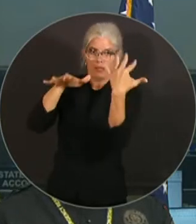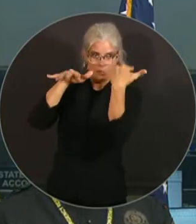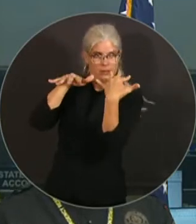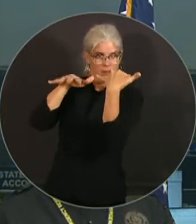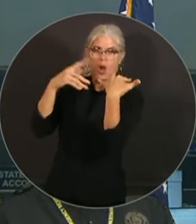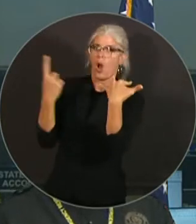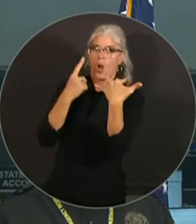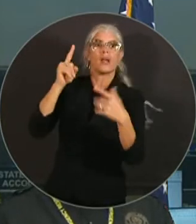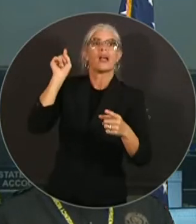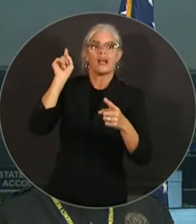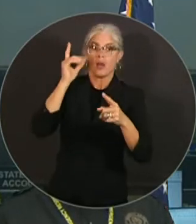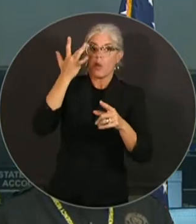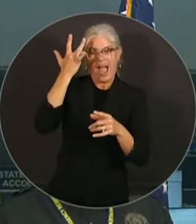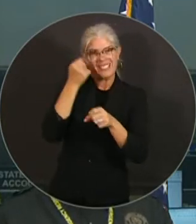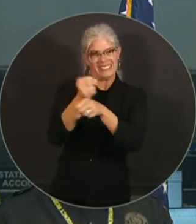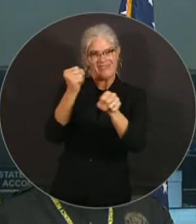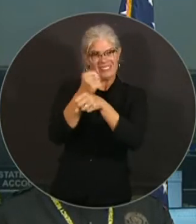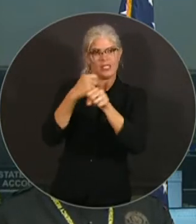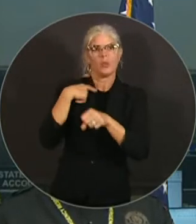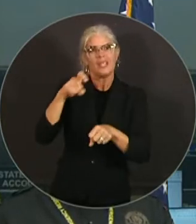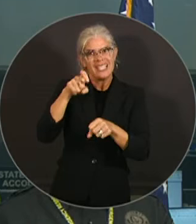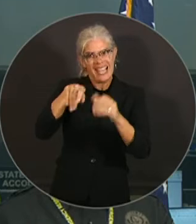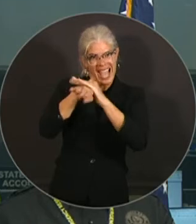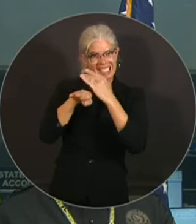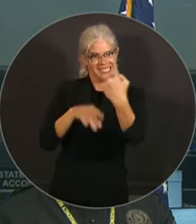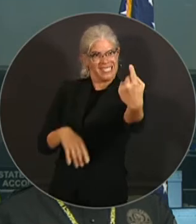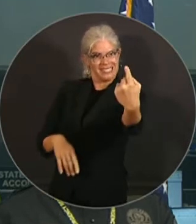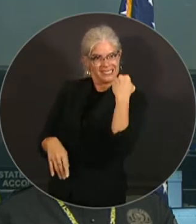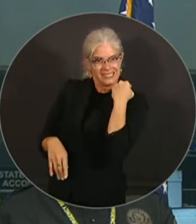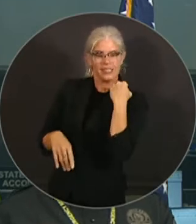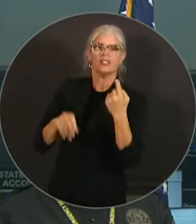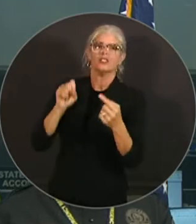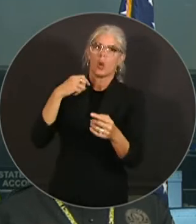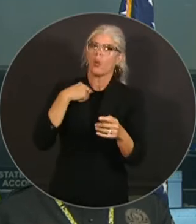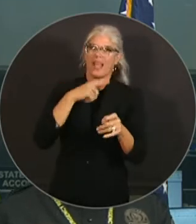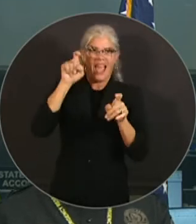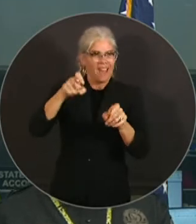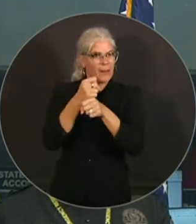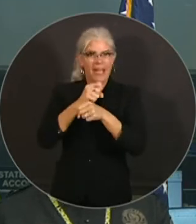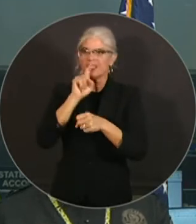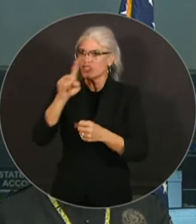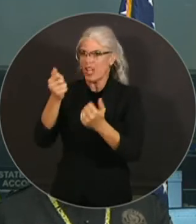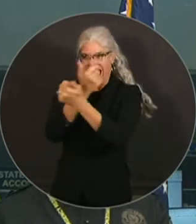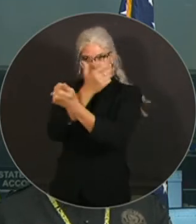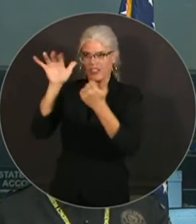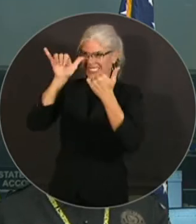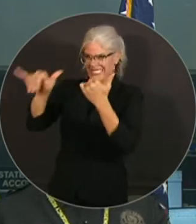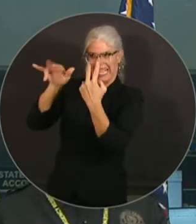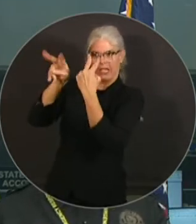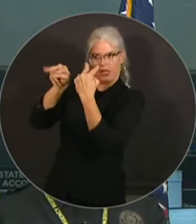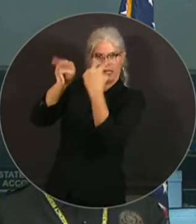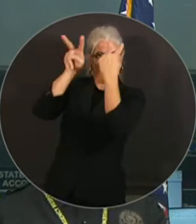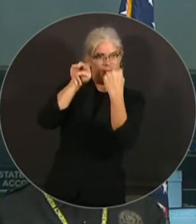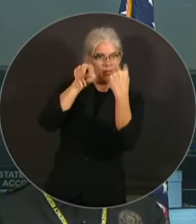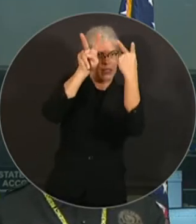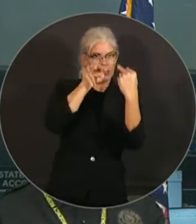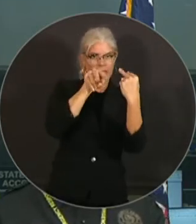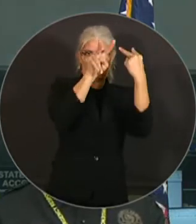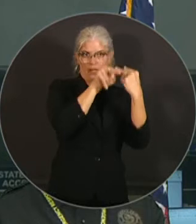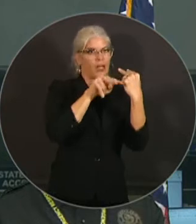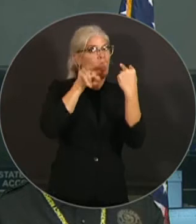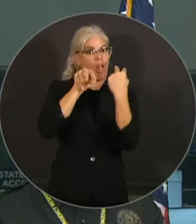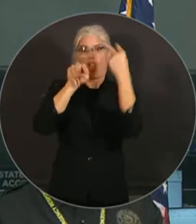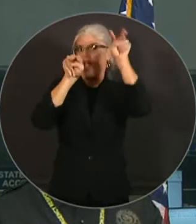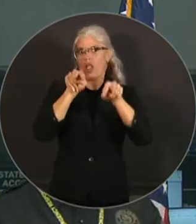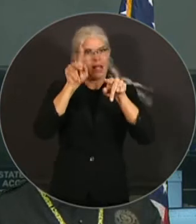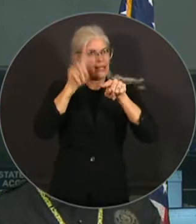of safety. We need access to remain for all of our facilities. We use what's known as emergency shoulder use. We used it